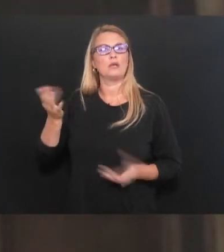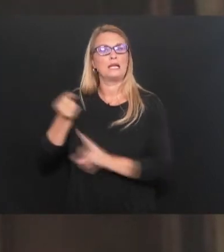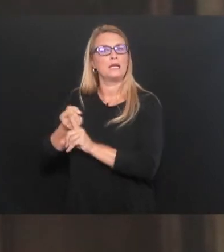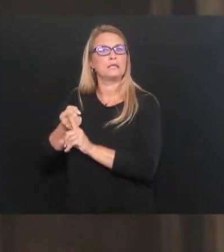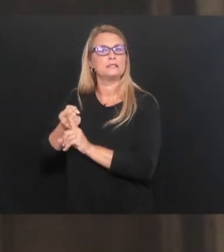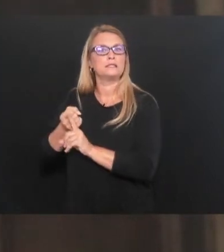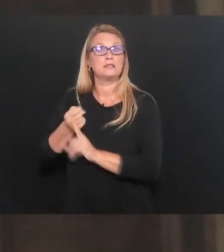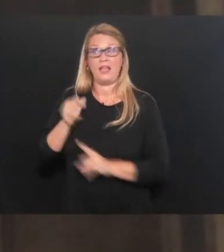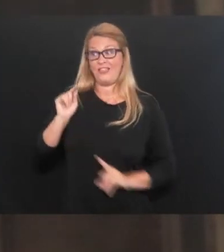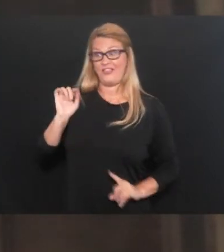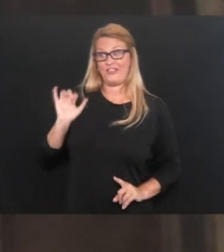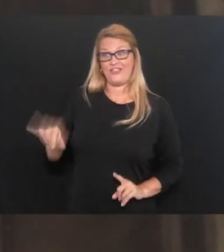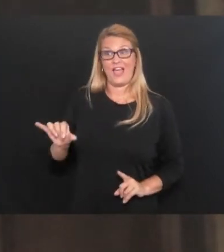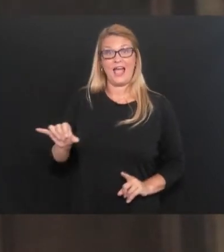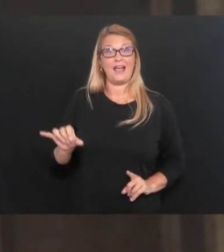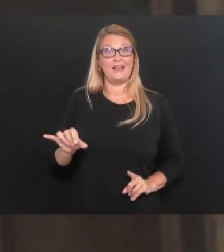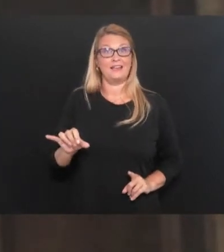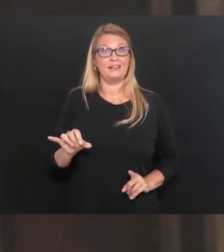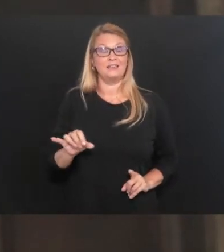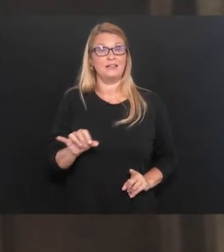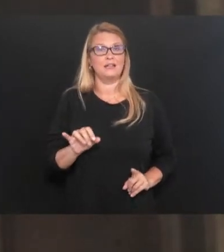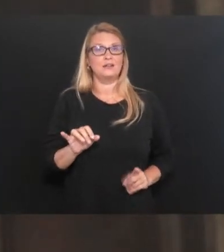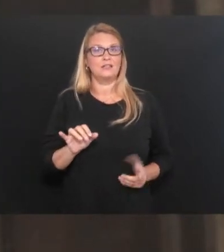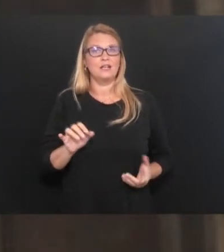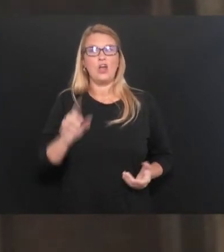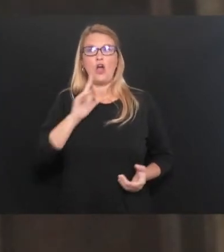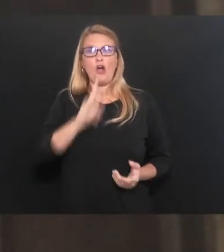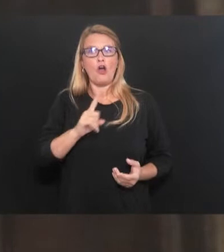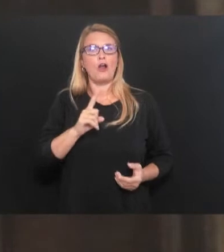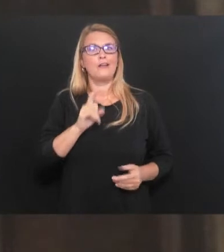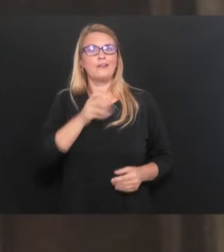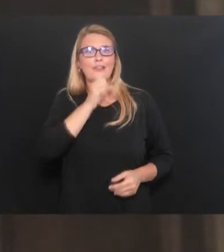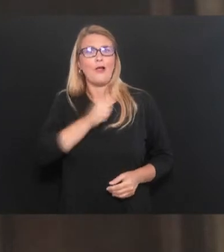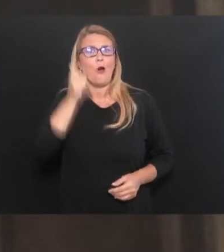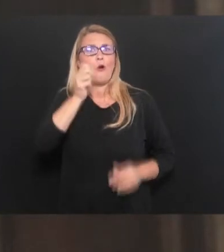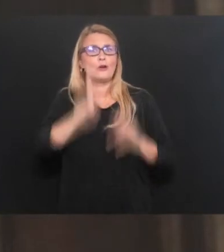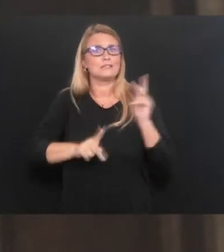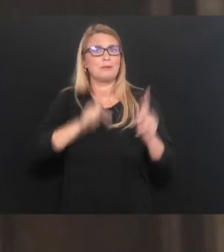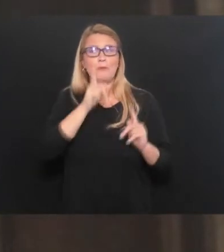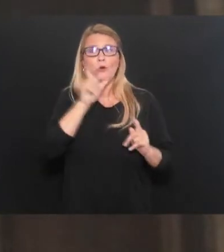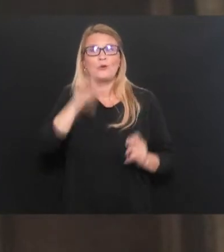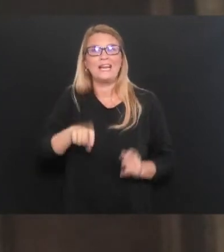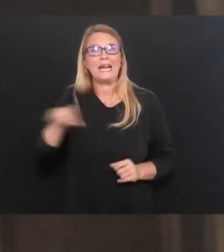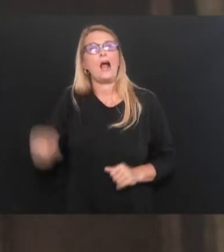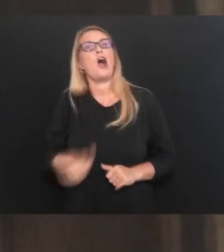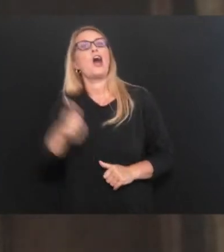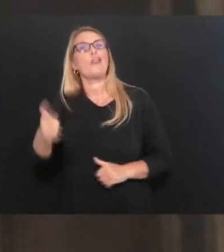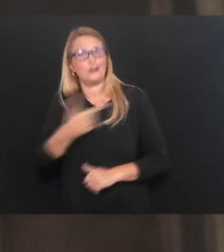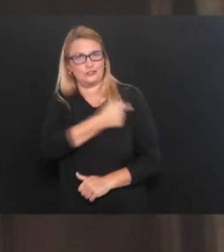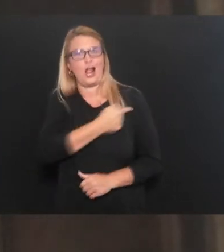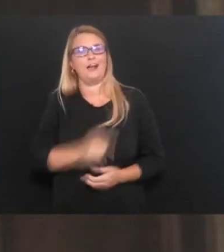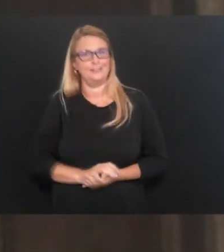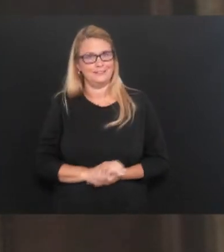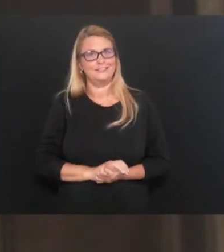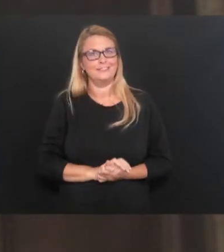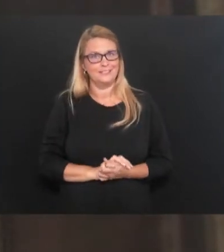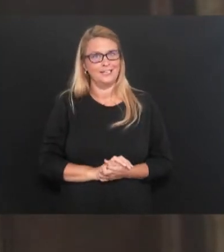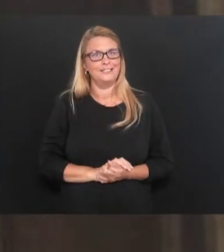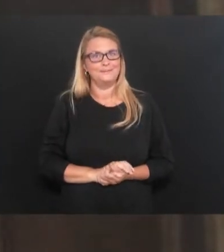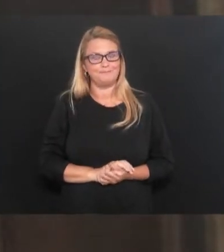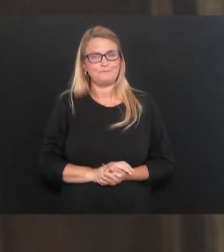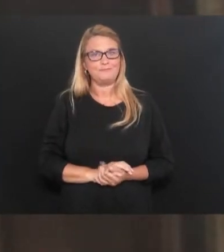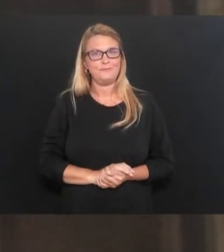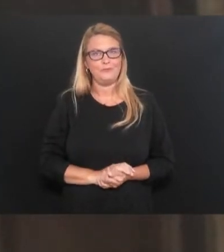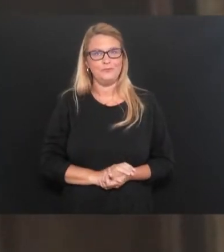vaccine breakthroughs are the most vulnerable, oldest people who need another shot. So they need an even additional